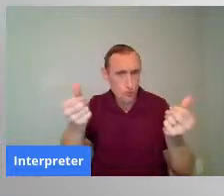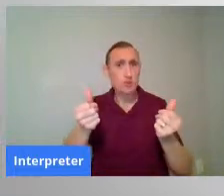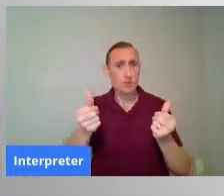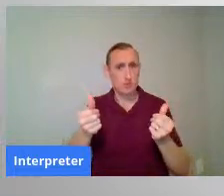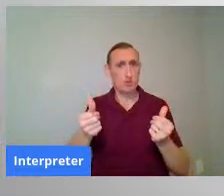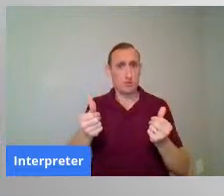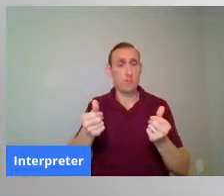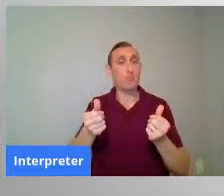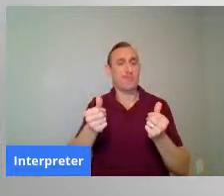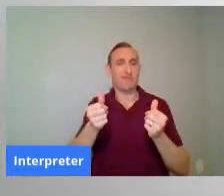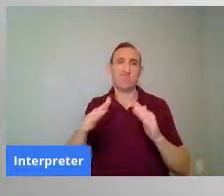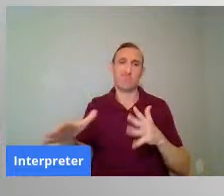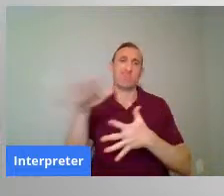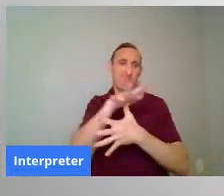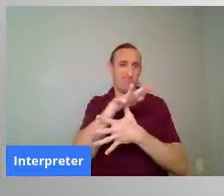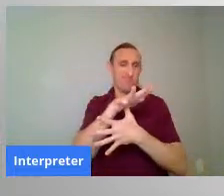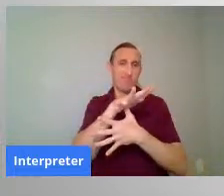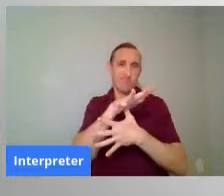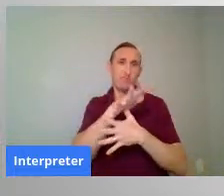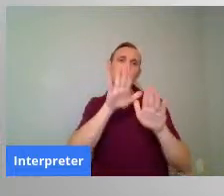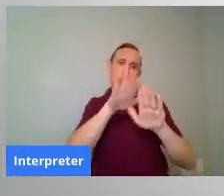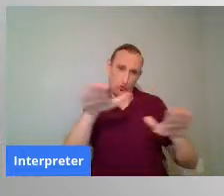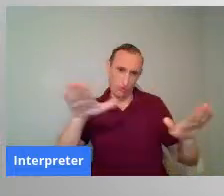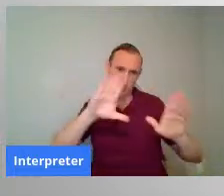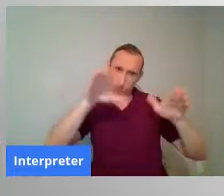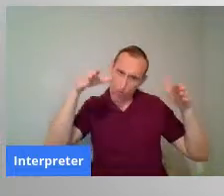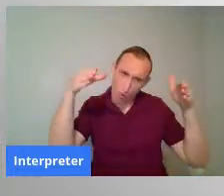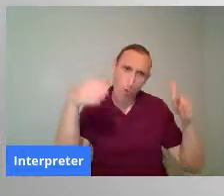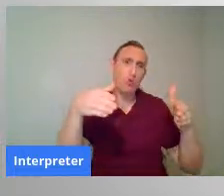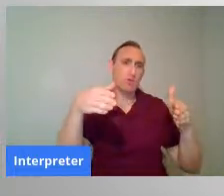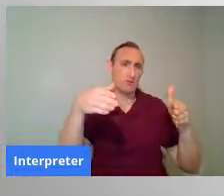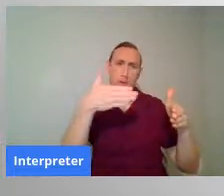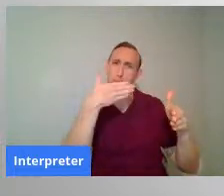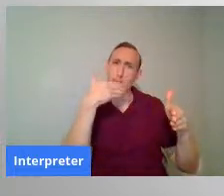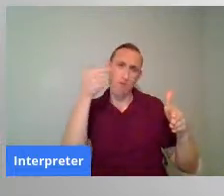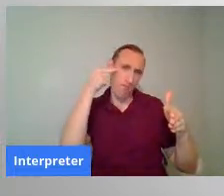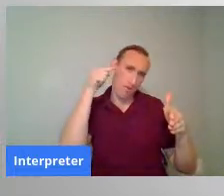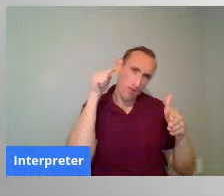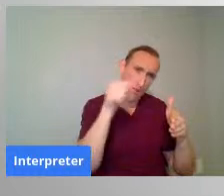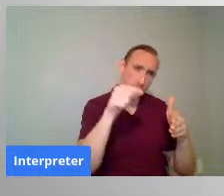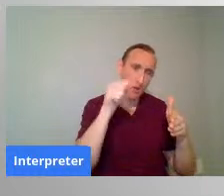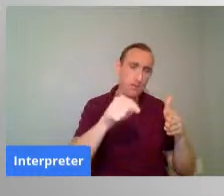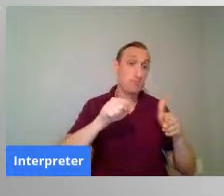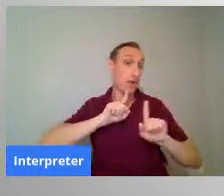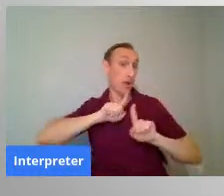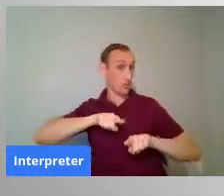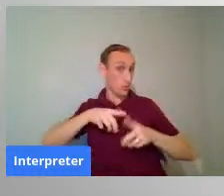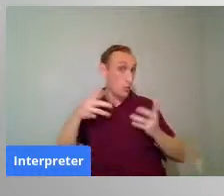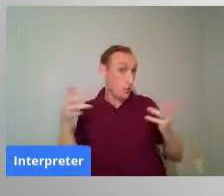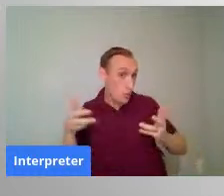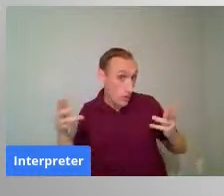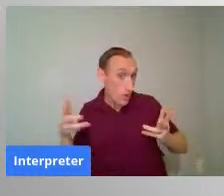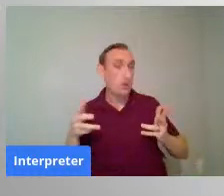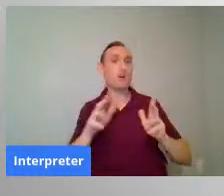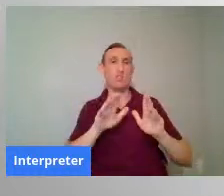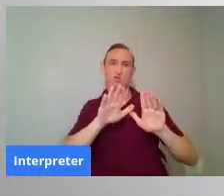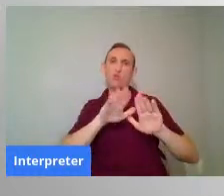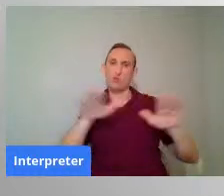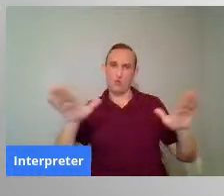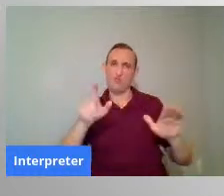best for children. And the answer was, we need to get them back in school. Okay, well, what do we now have to do to make that happen?